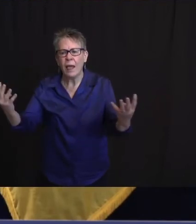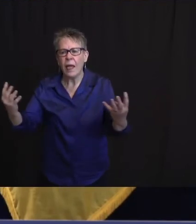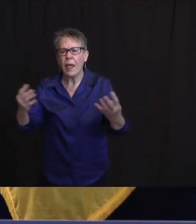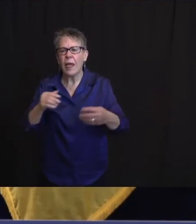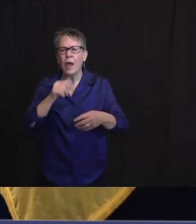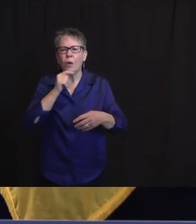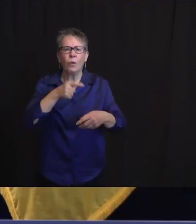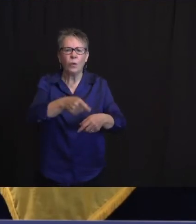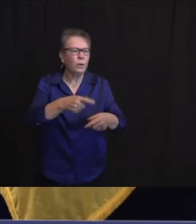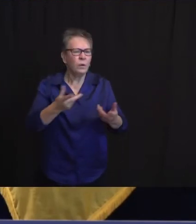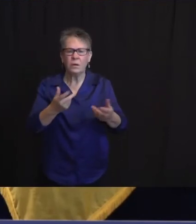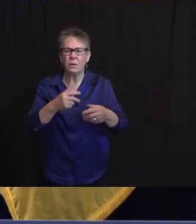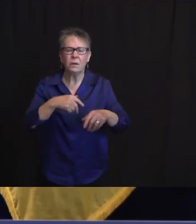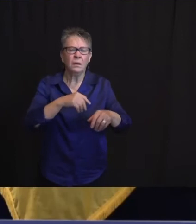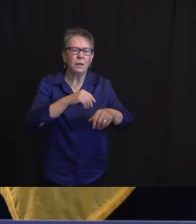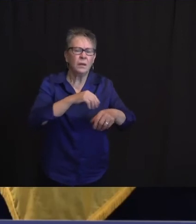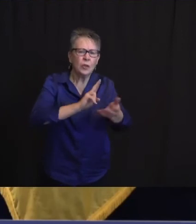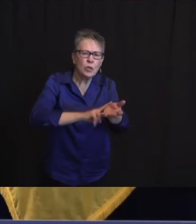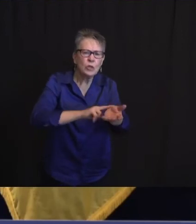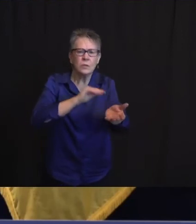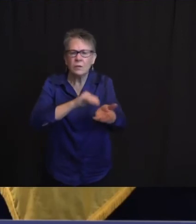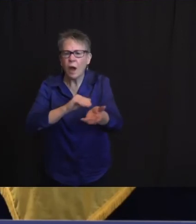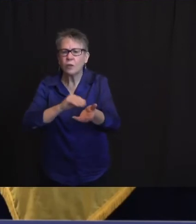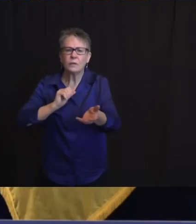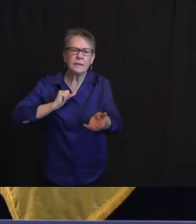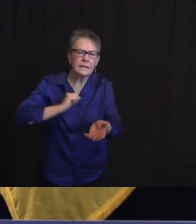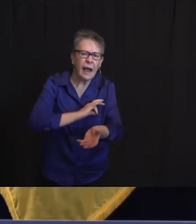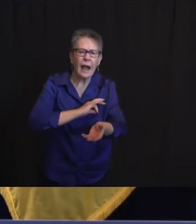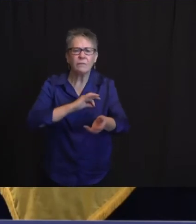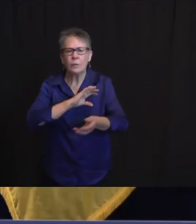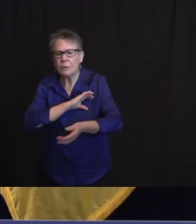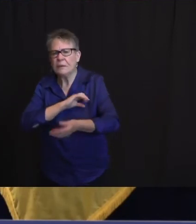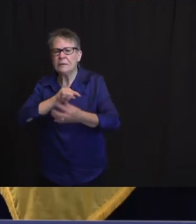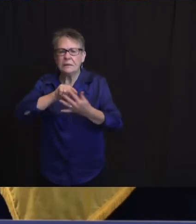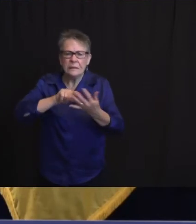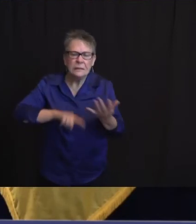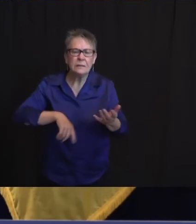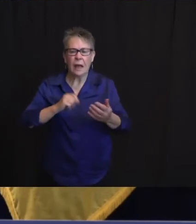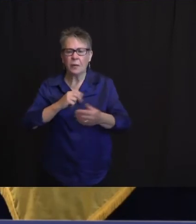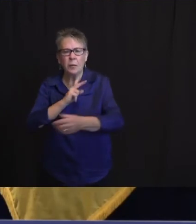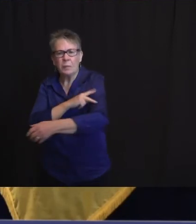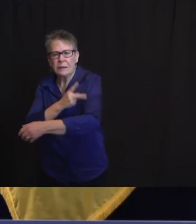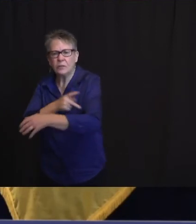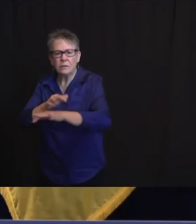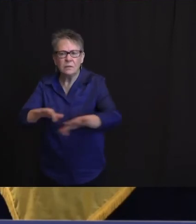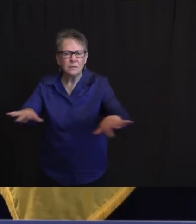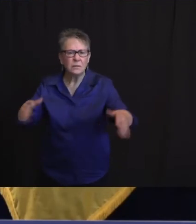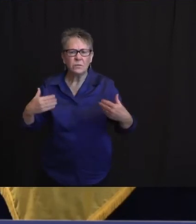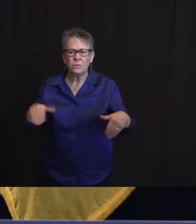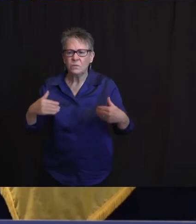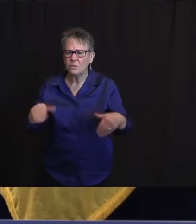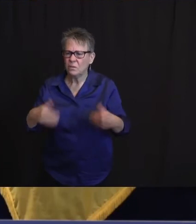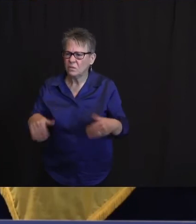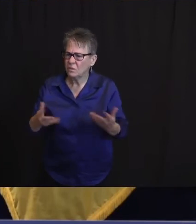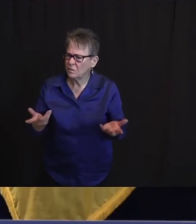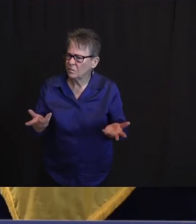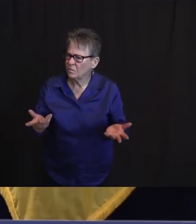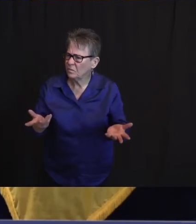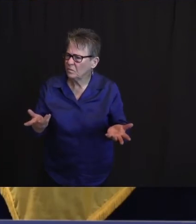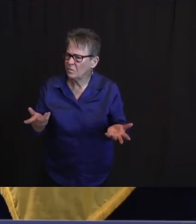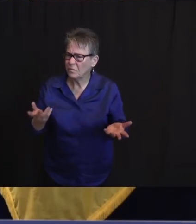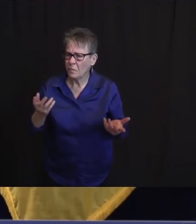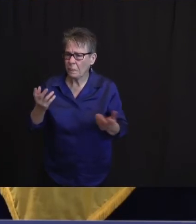on the weekend is we get staff issues that are, right? And then lastly, 7 days or you'll lose it. The first I'm